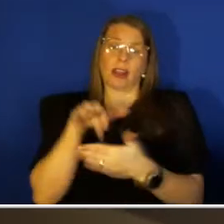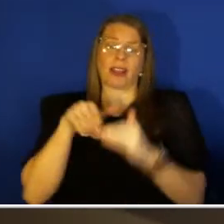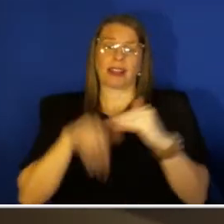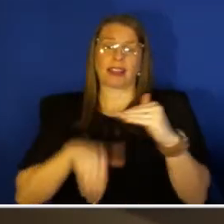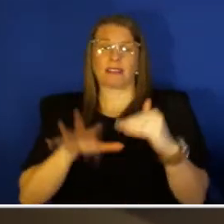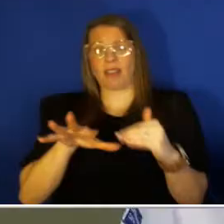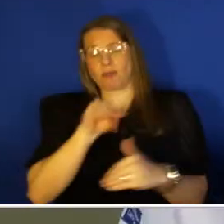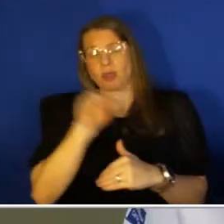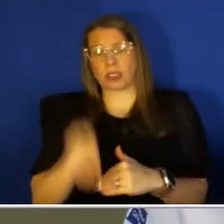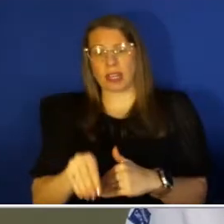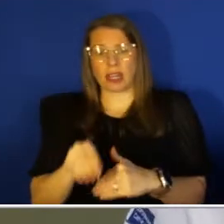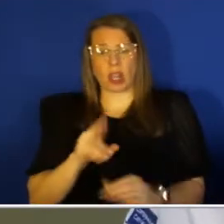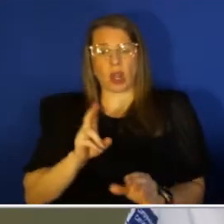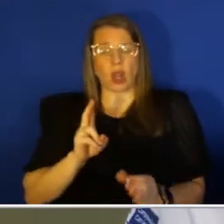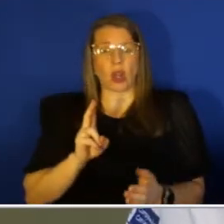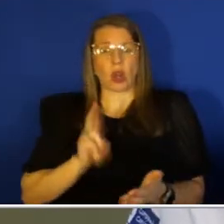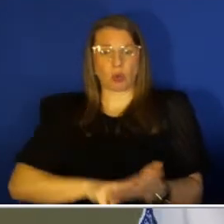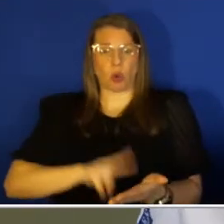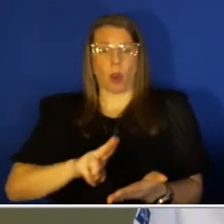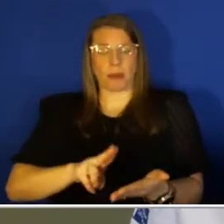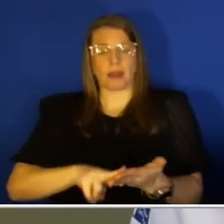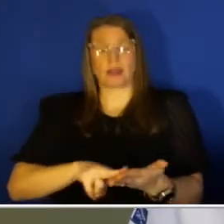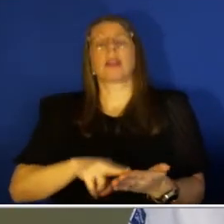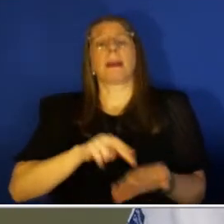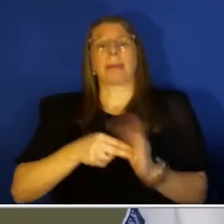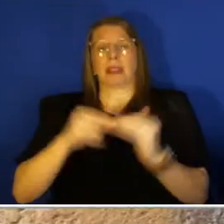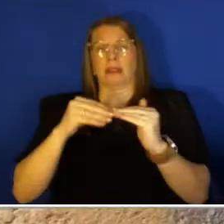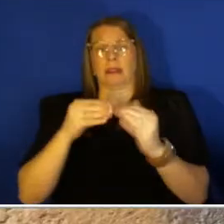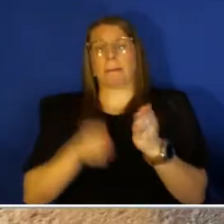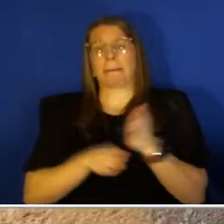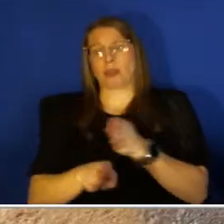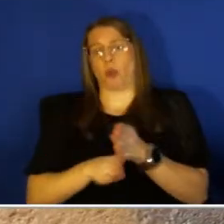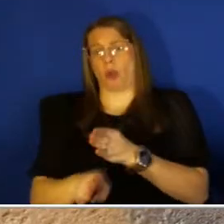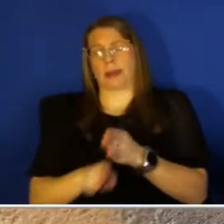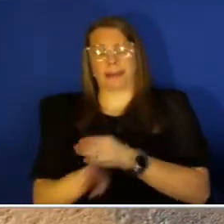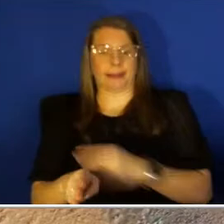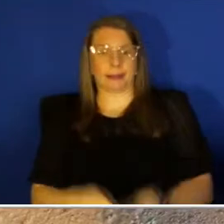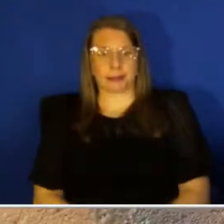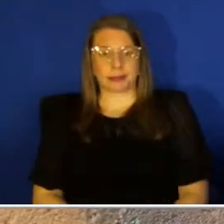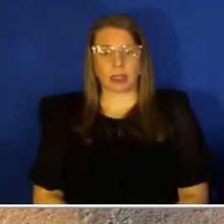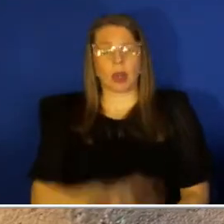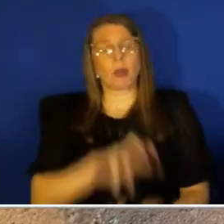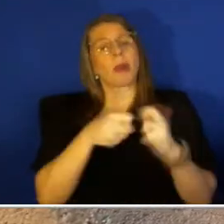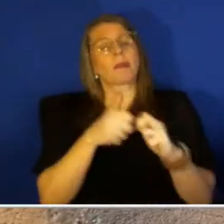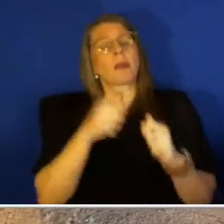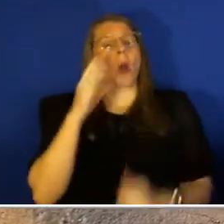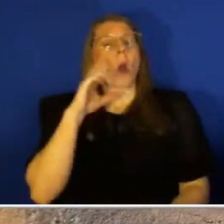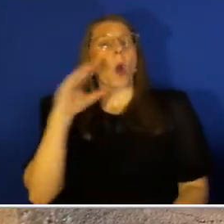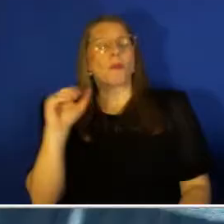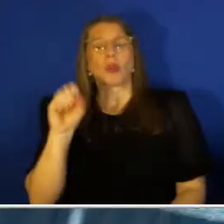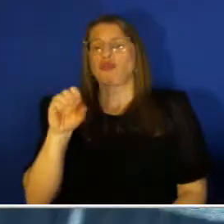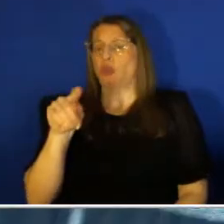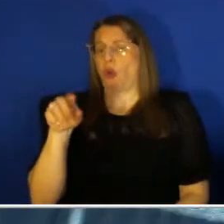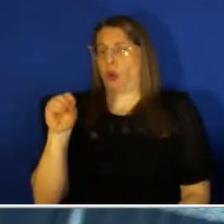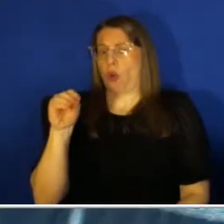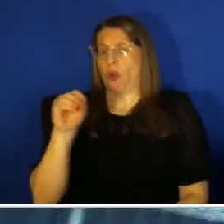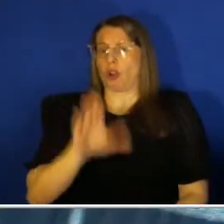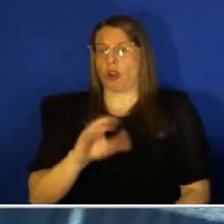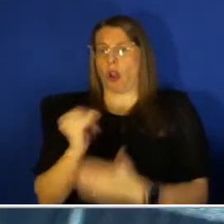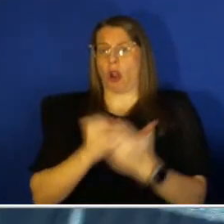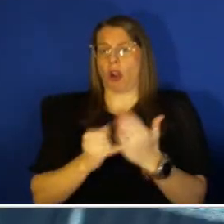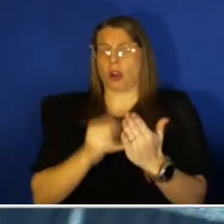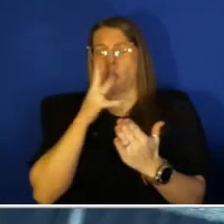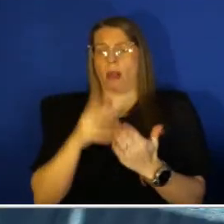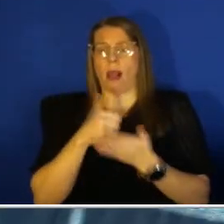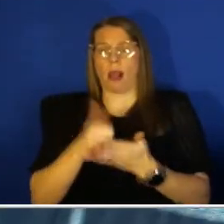of enrollment of underrepresented minorities, and that's a big problem. A problem SOTO hopes her art will help conquer in the